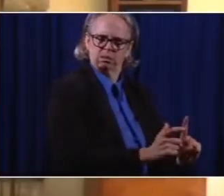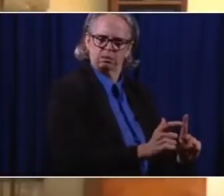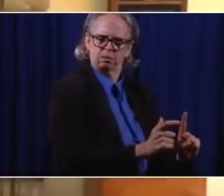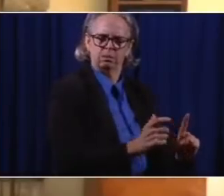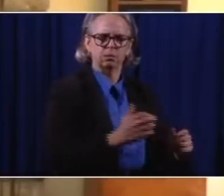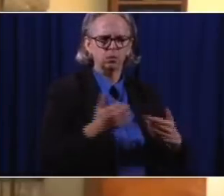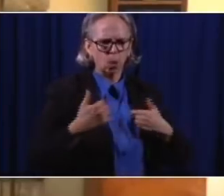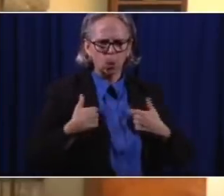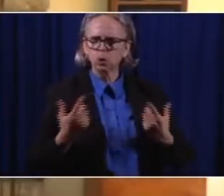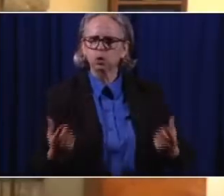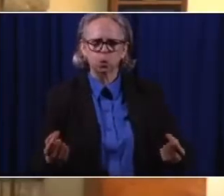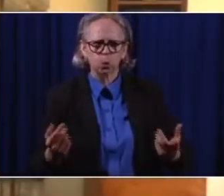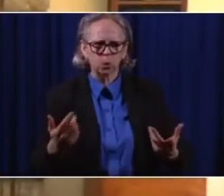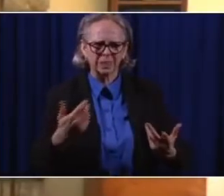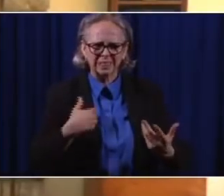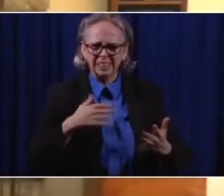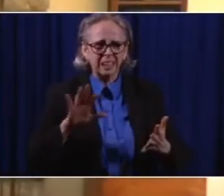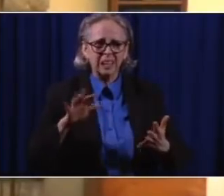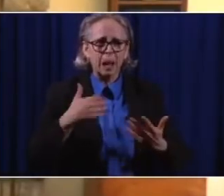to,